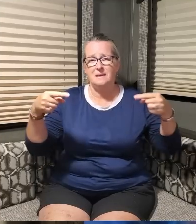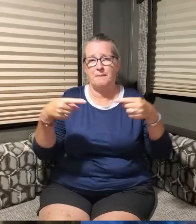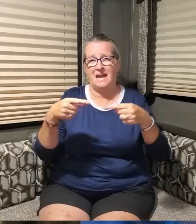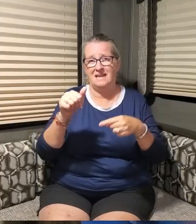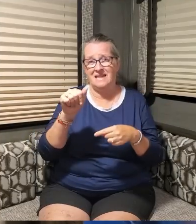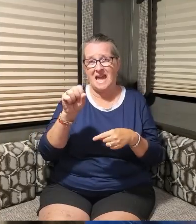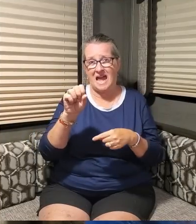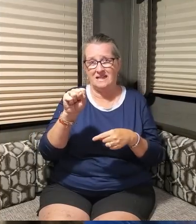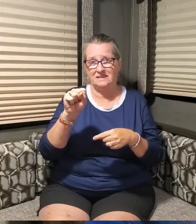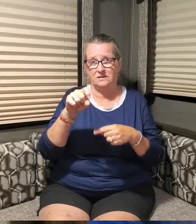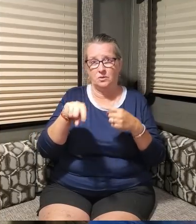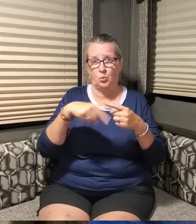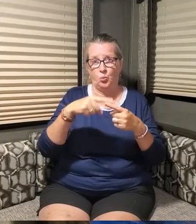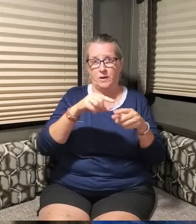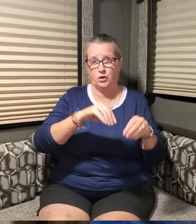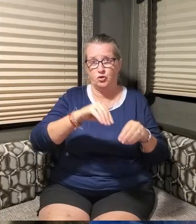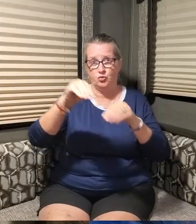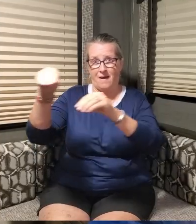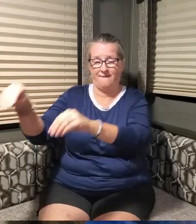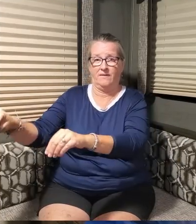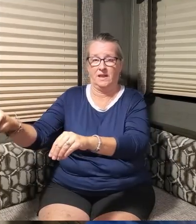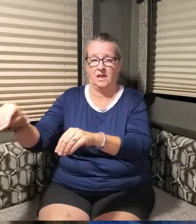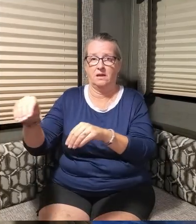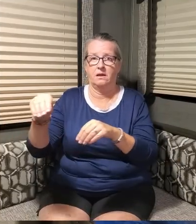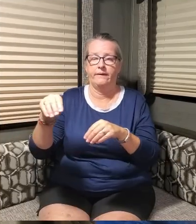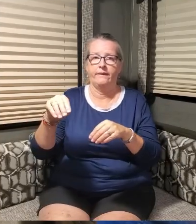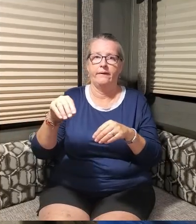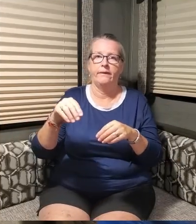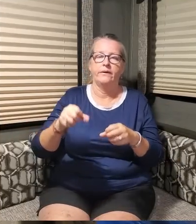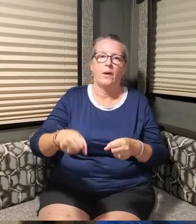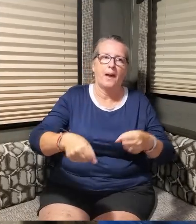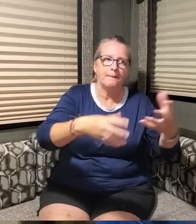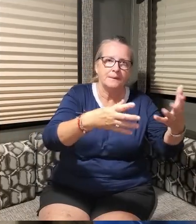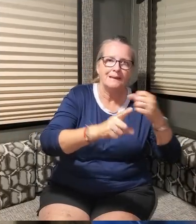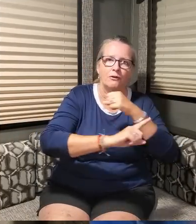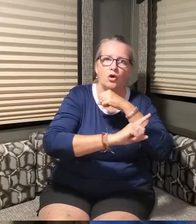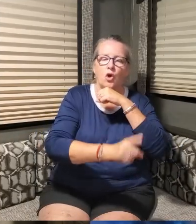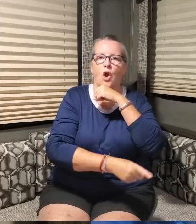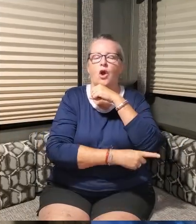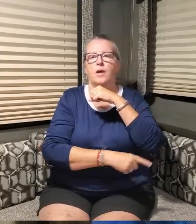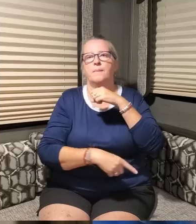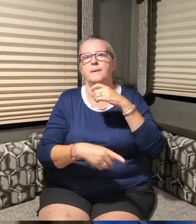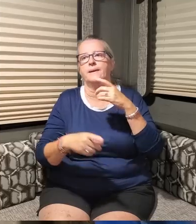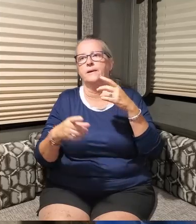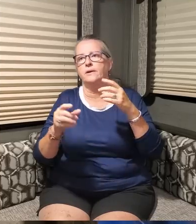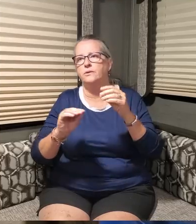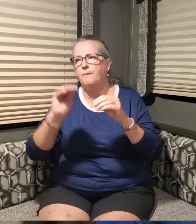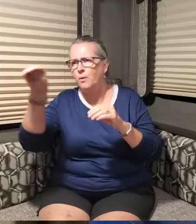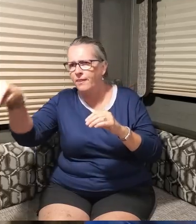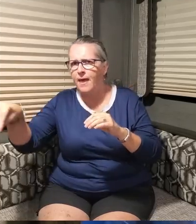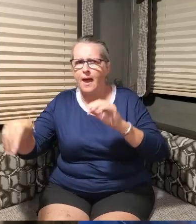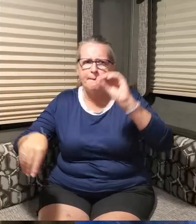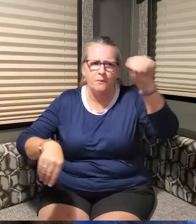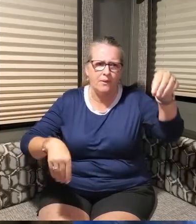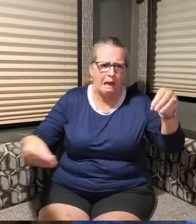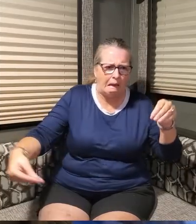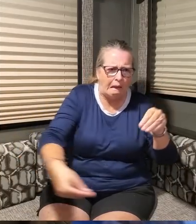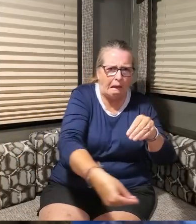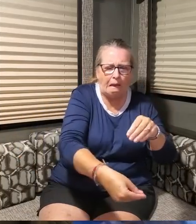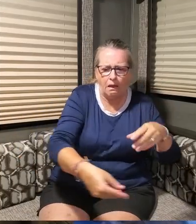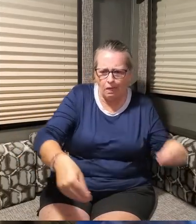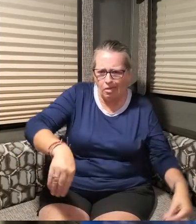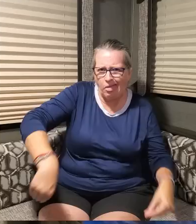the ass, as you know, when you're traveling. Emptying out the garbage, grabbing the garbage, putting it, put this here, put this